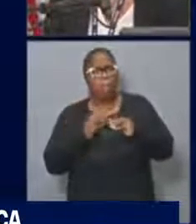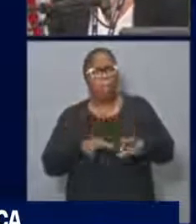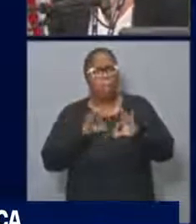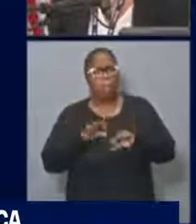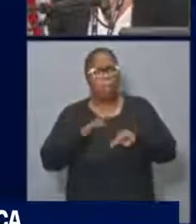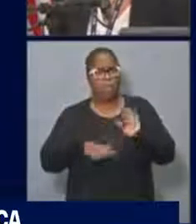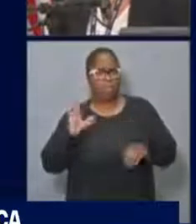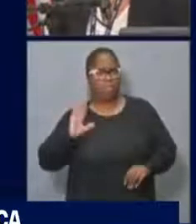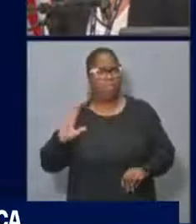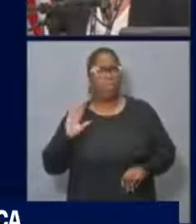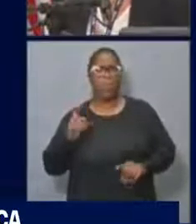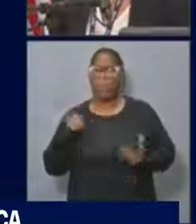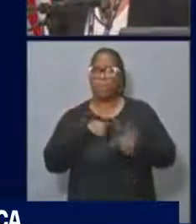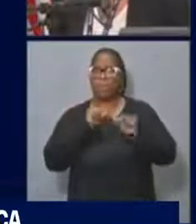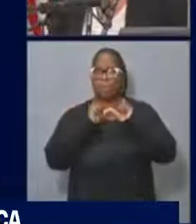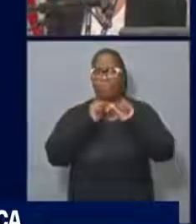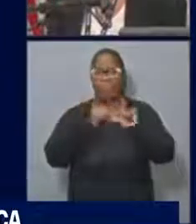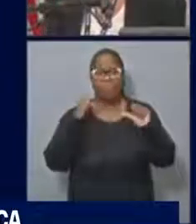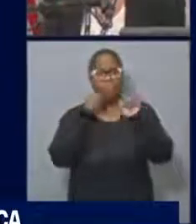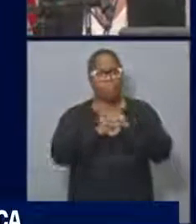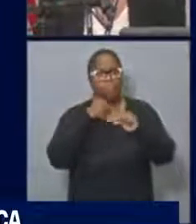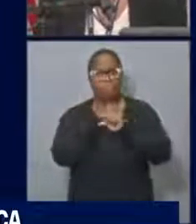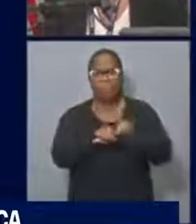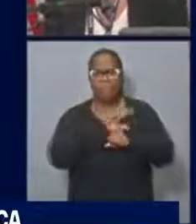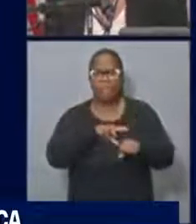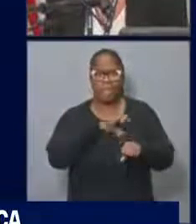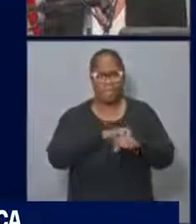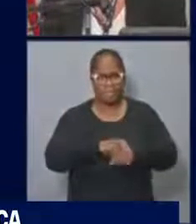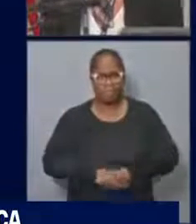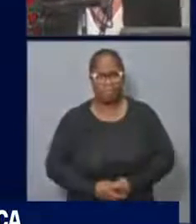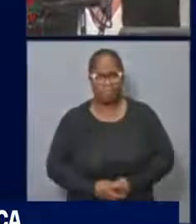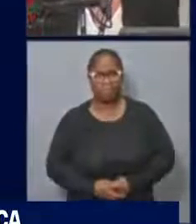And now I want to also look at some of the data